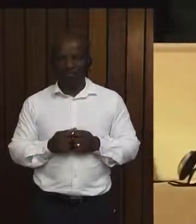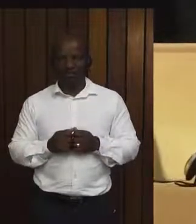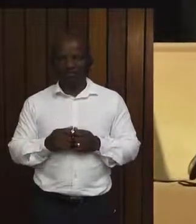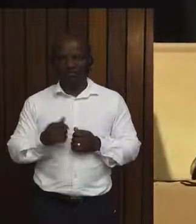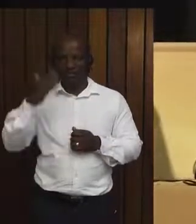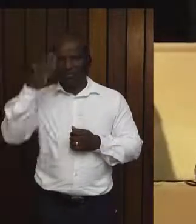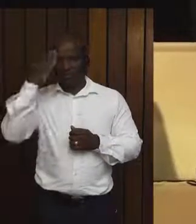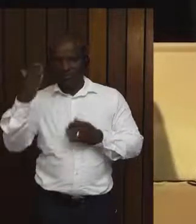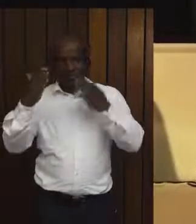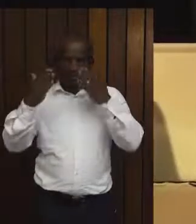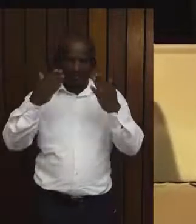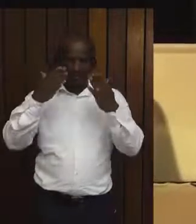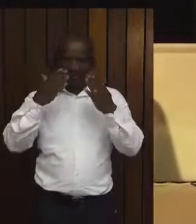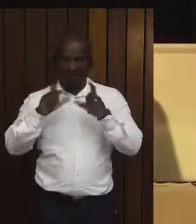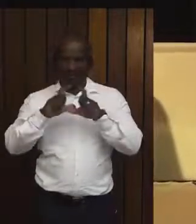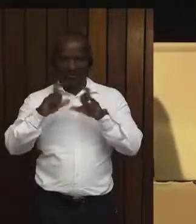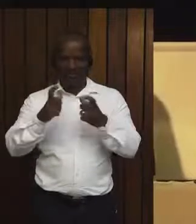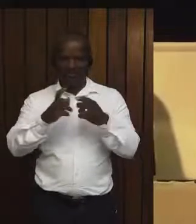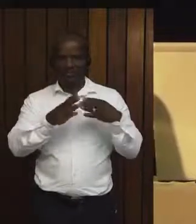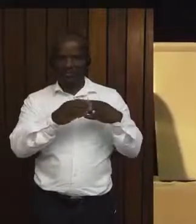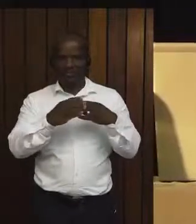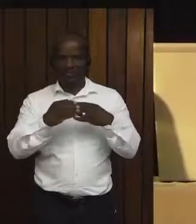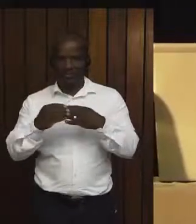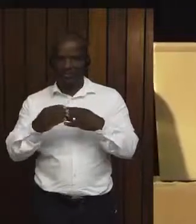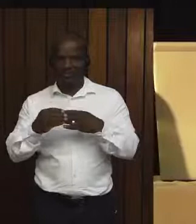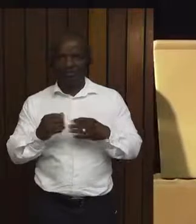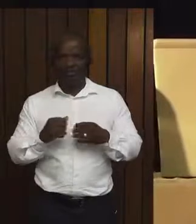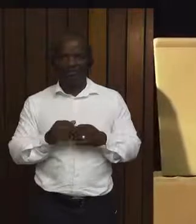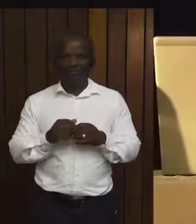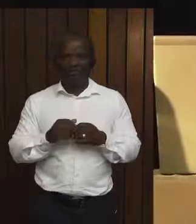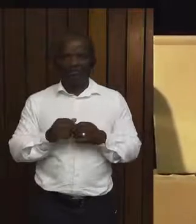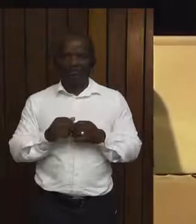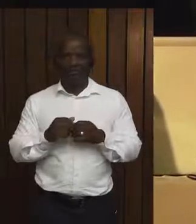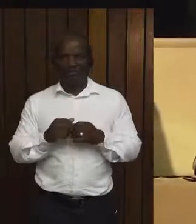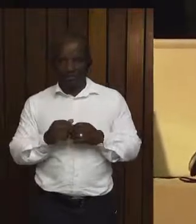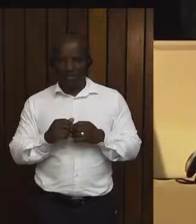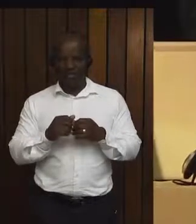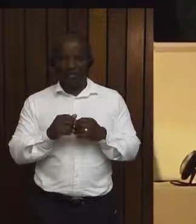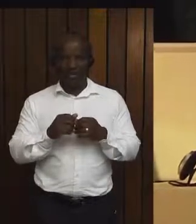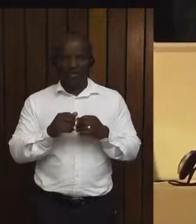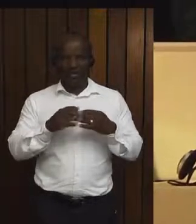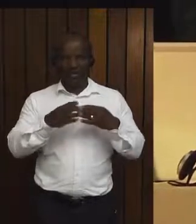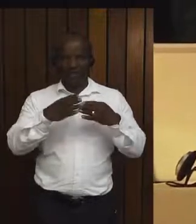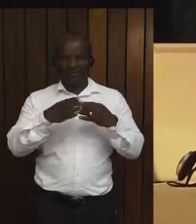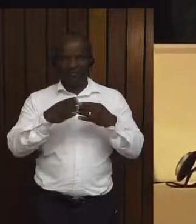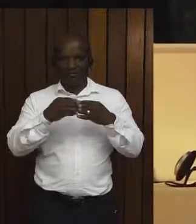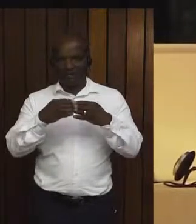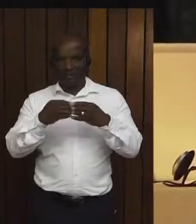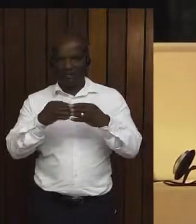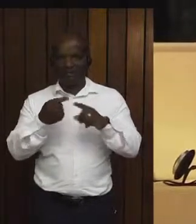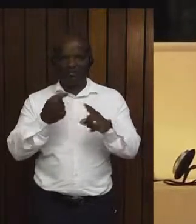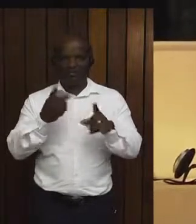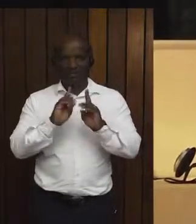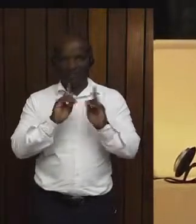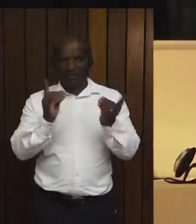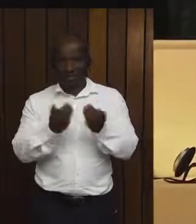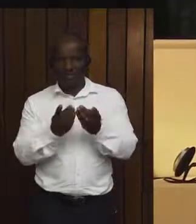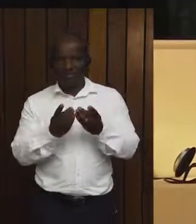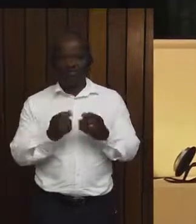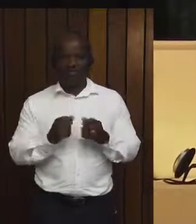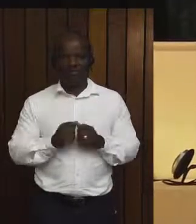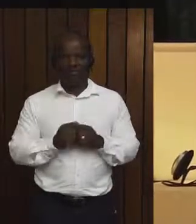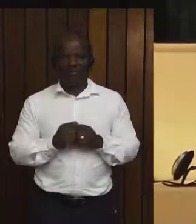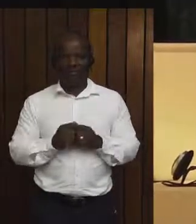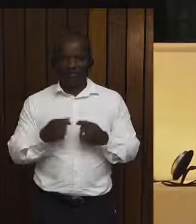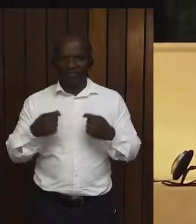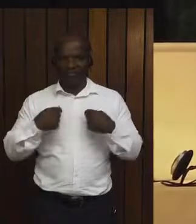committee members, the officials from the department, and our stakeholders. Good morning. I'll